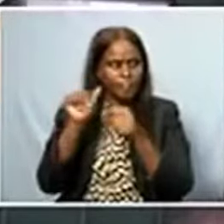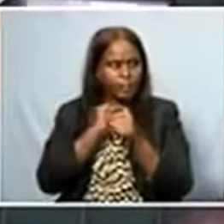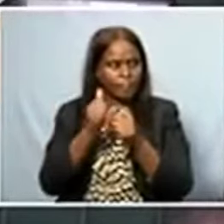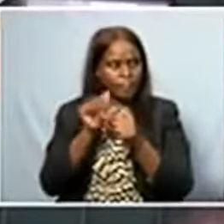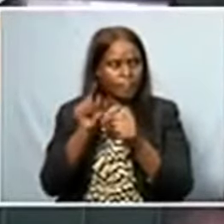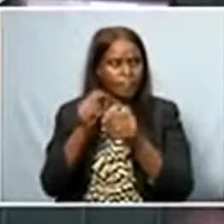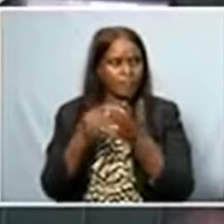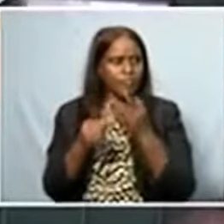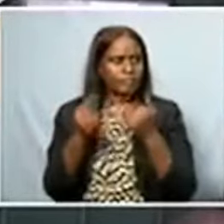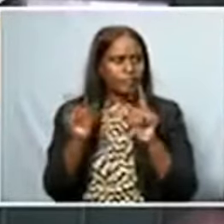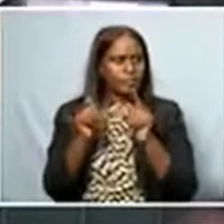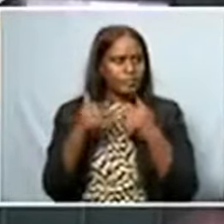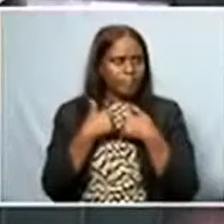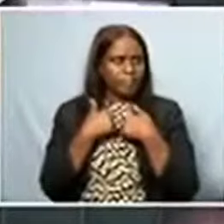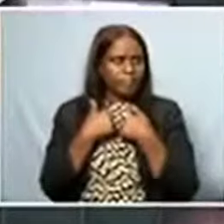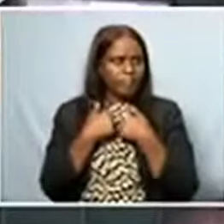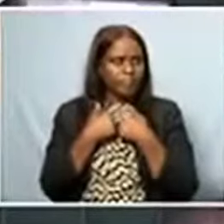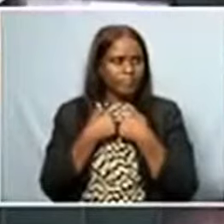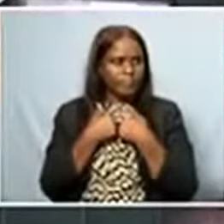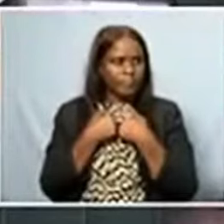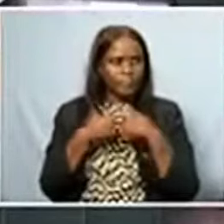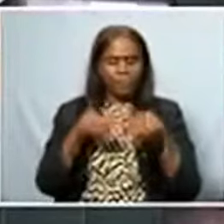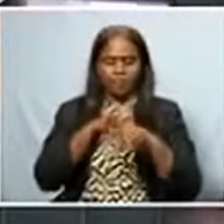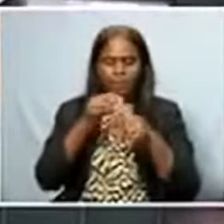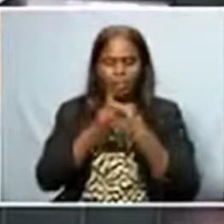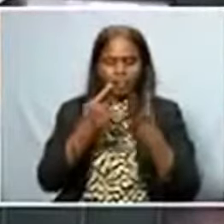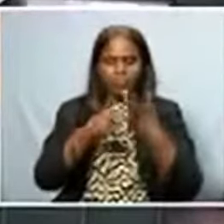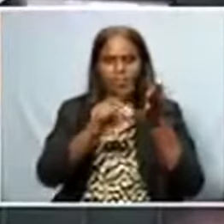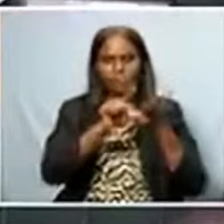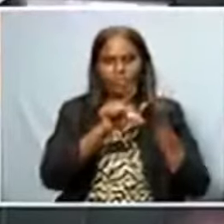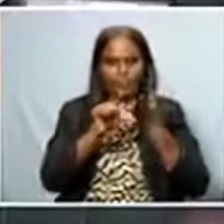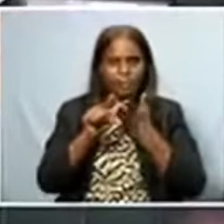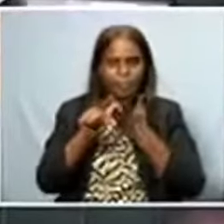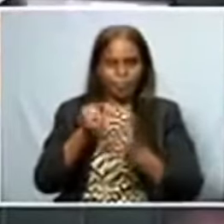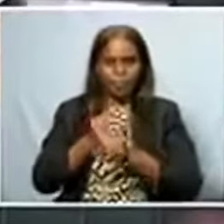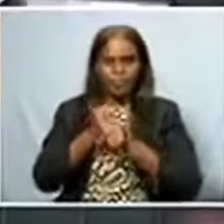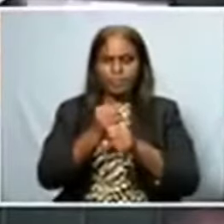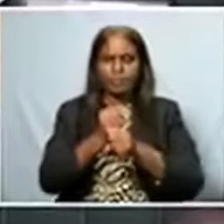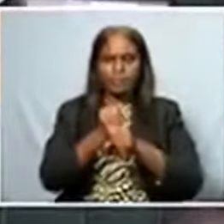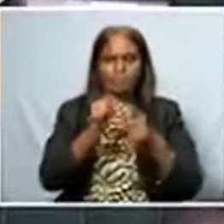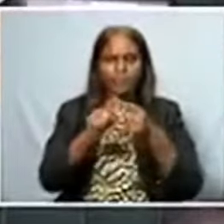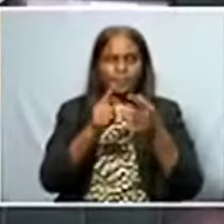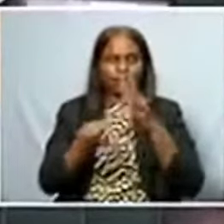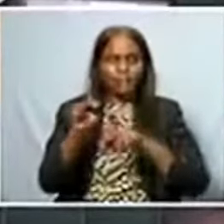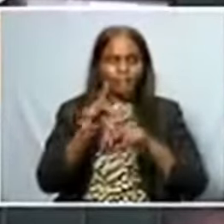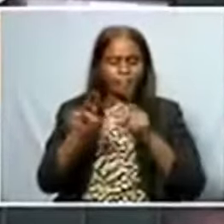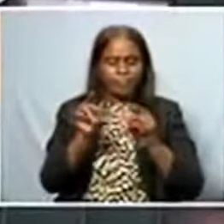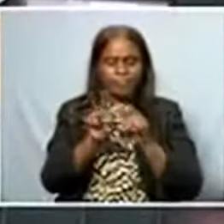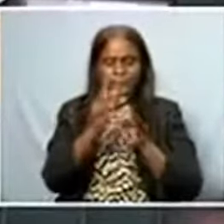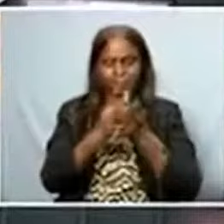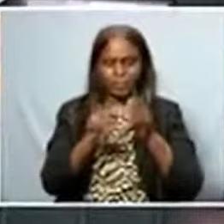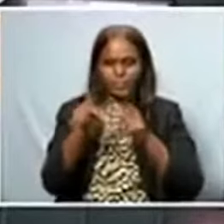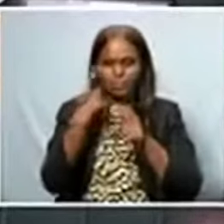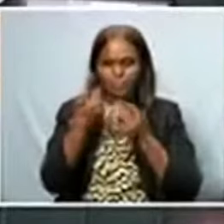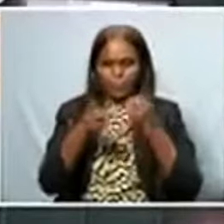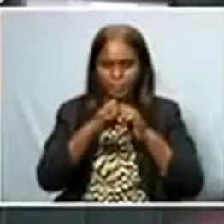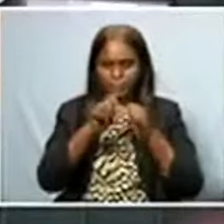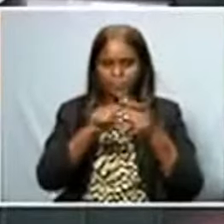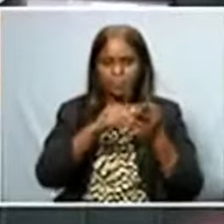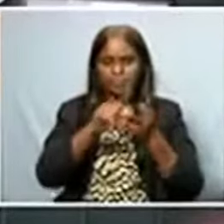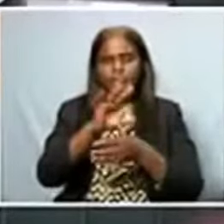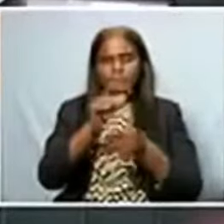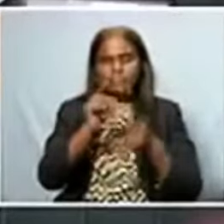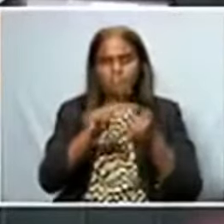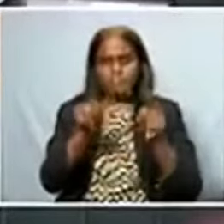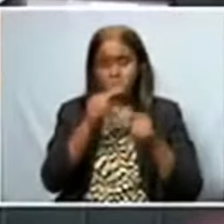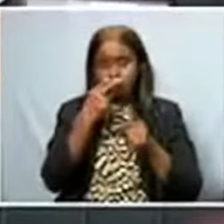authorities where we have all these loans granted to people, some people who are even failing to pay. So